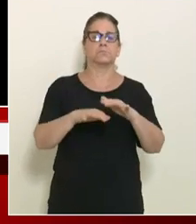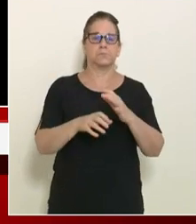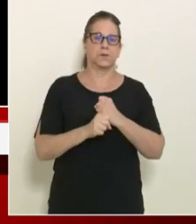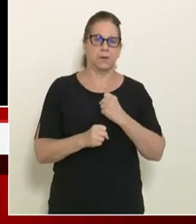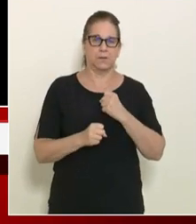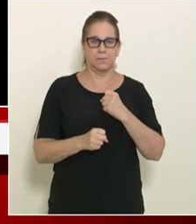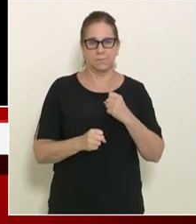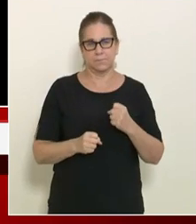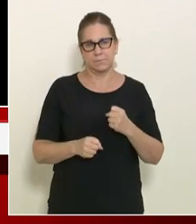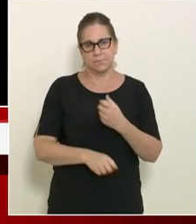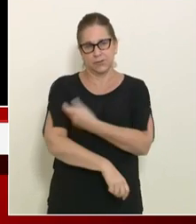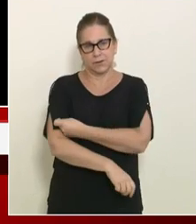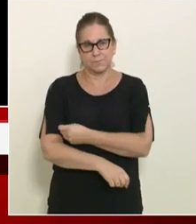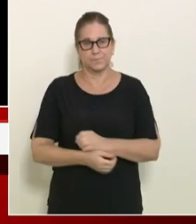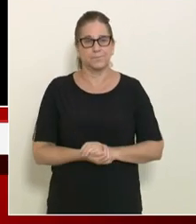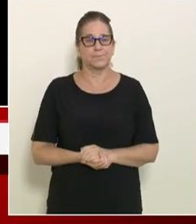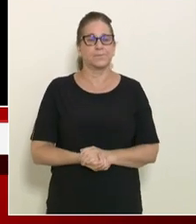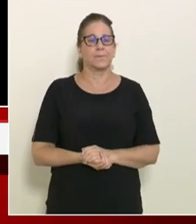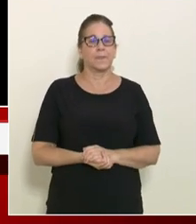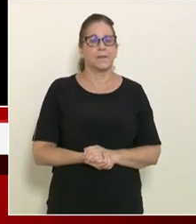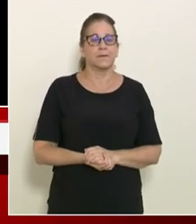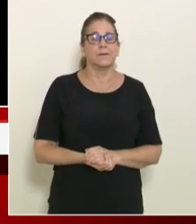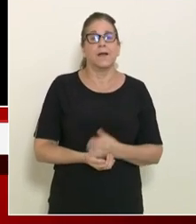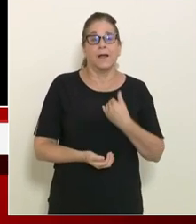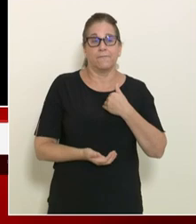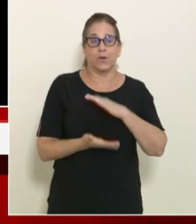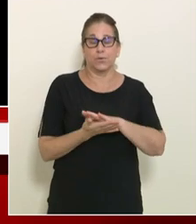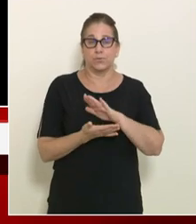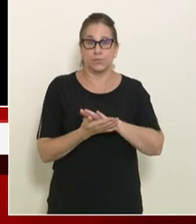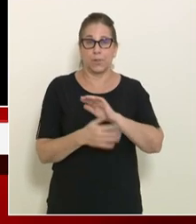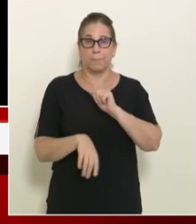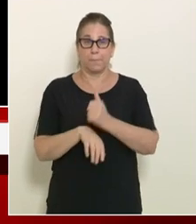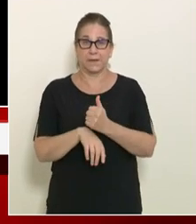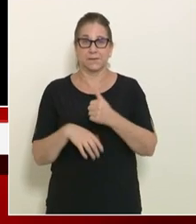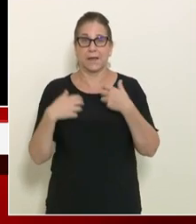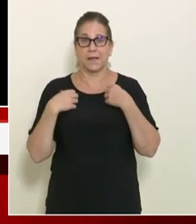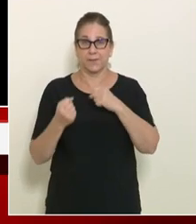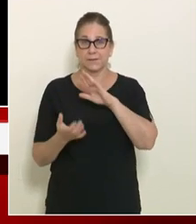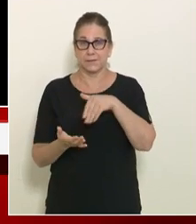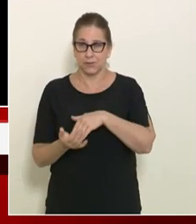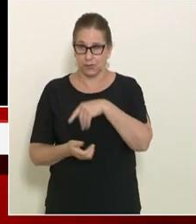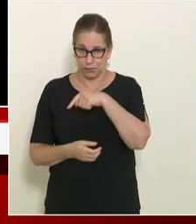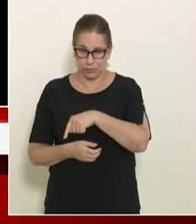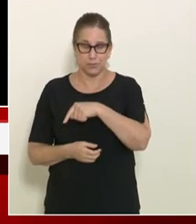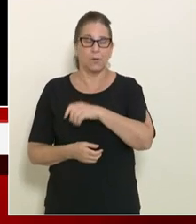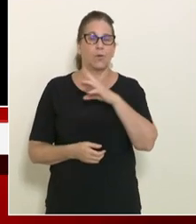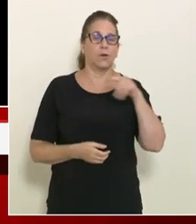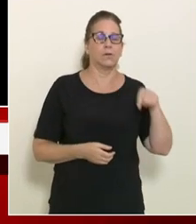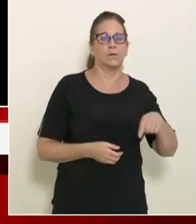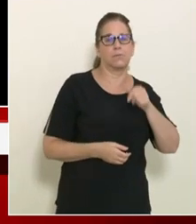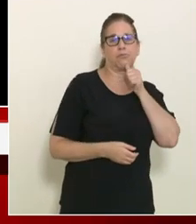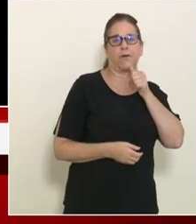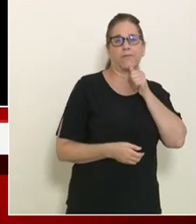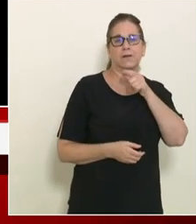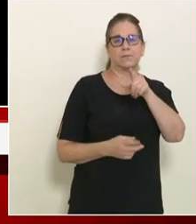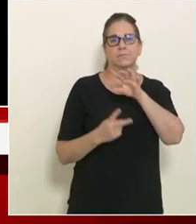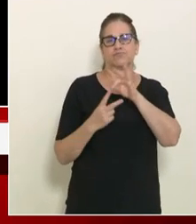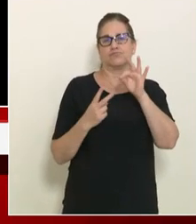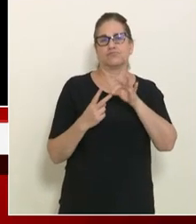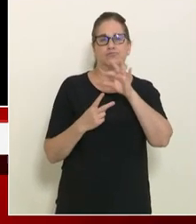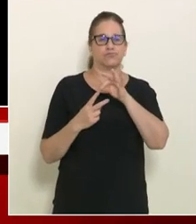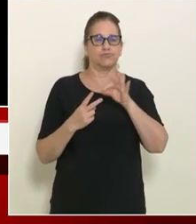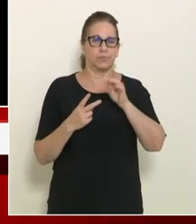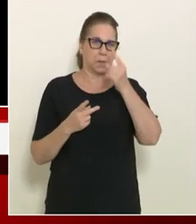or at the school-based health centers, everything will be orderly. So thank you for doing that. So now I want